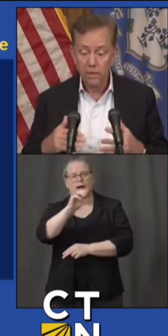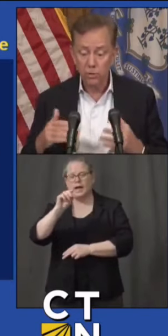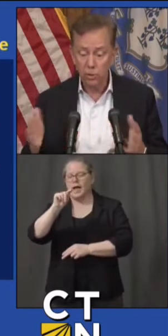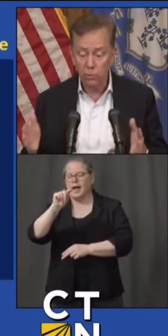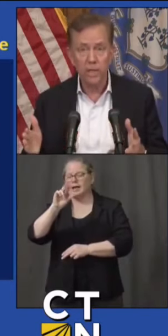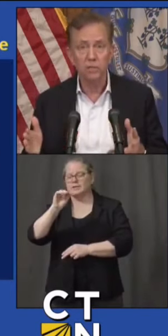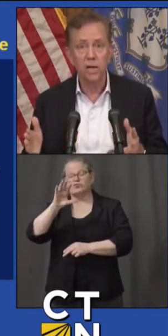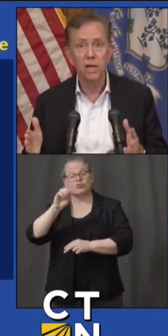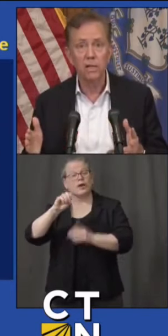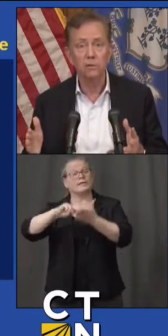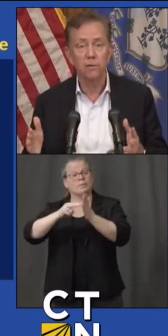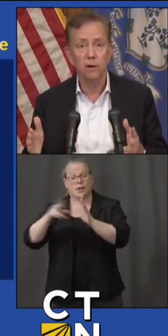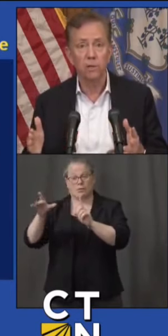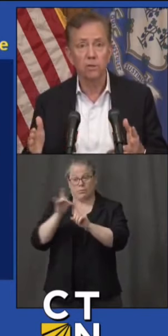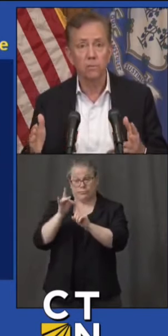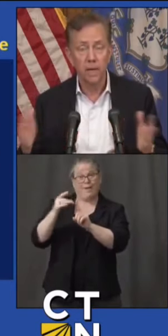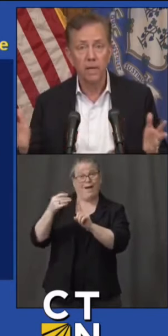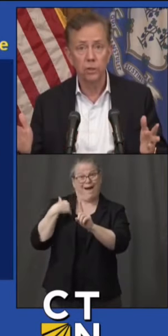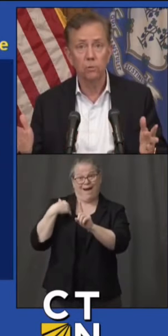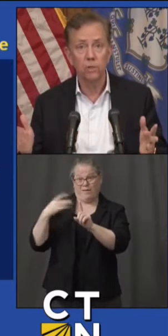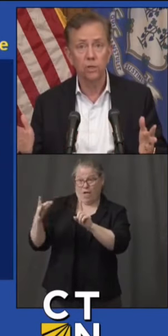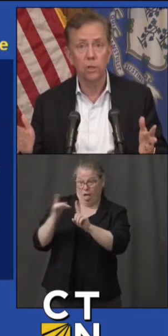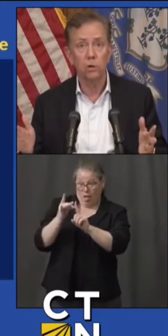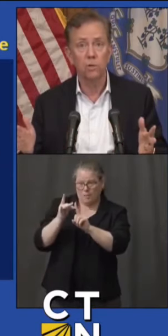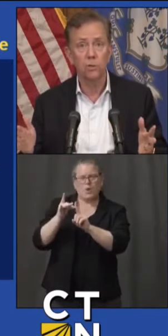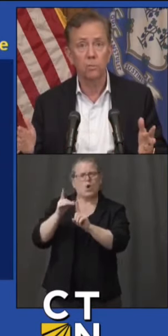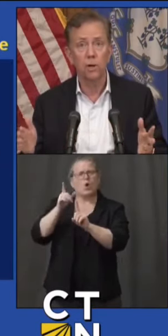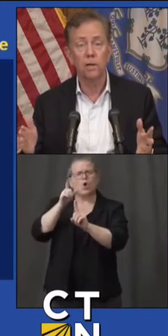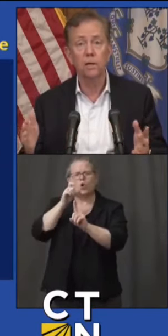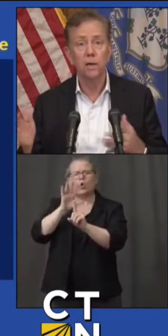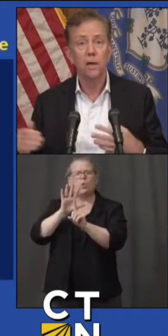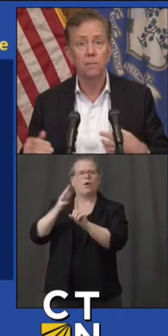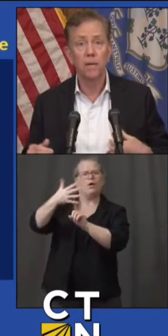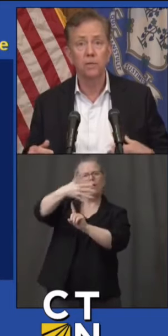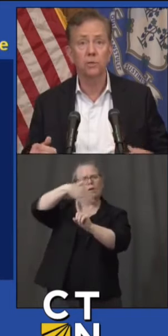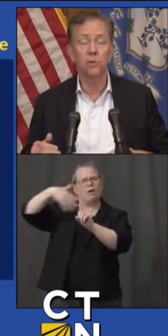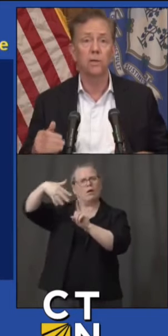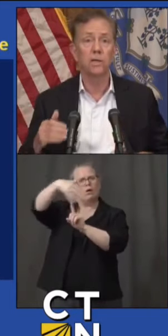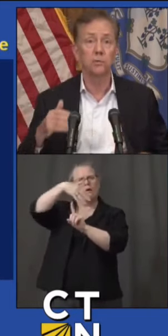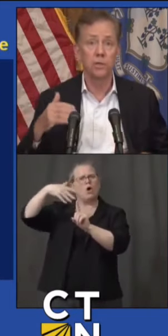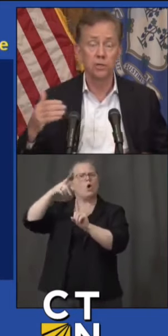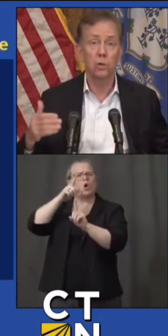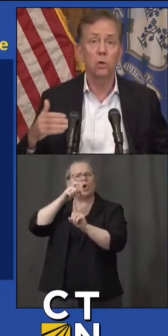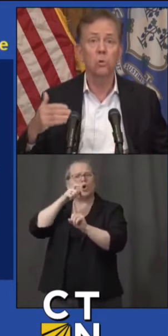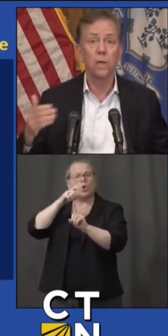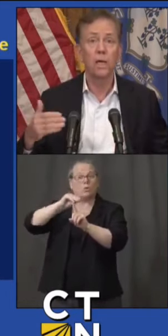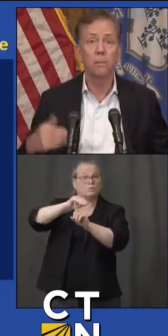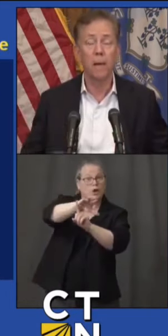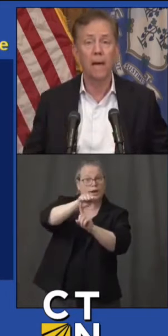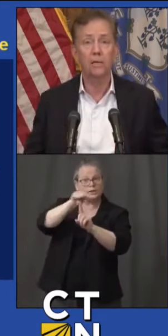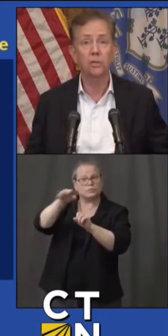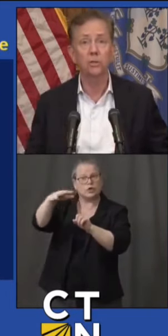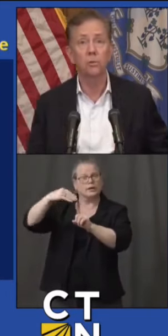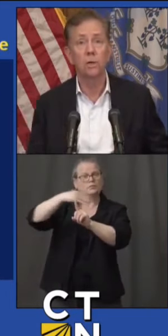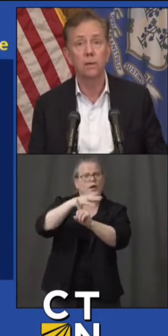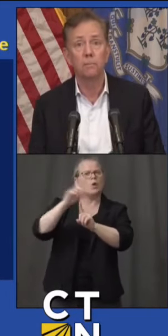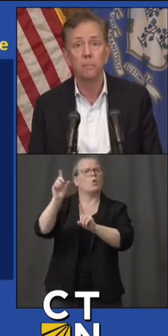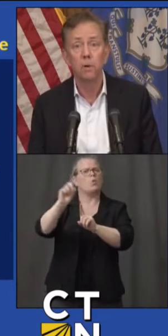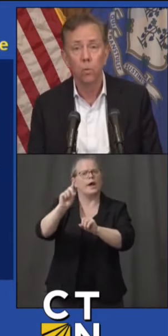making sure that we contain this virus, making sure we slow the spread, and making sure that as we slowly get back